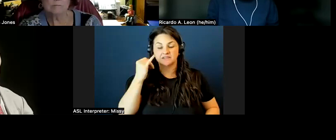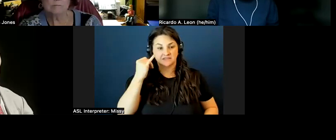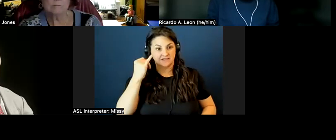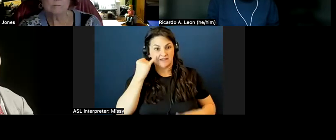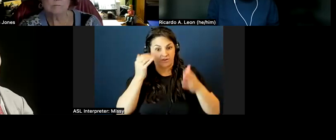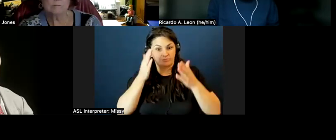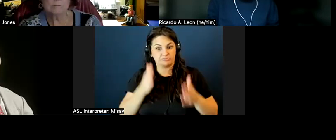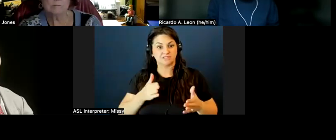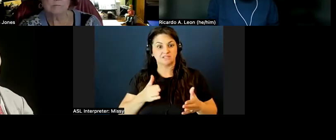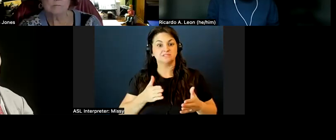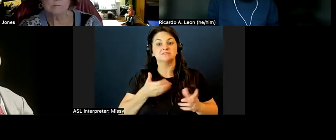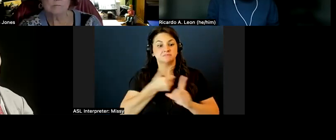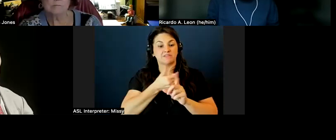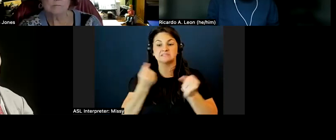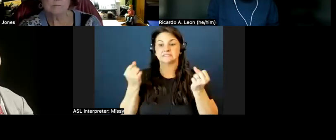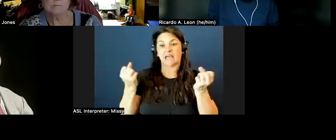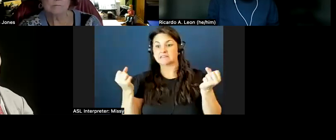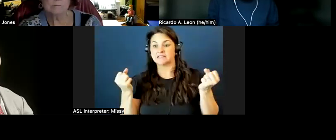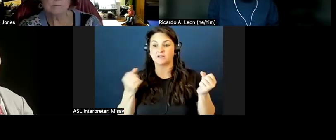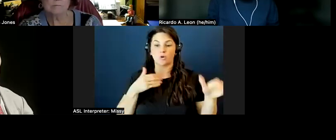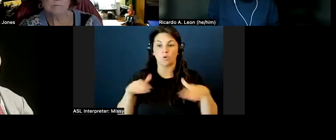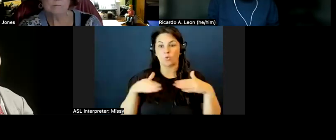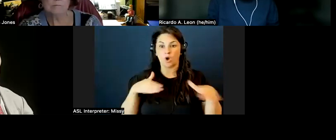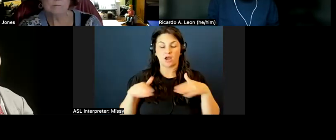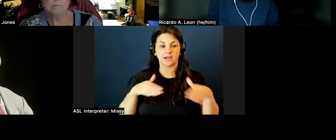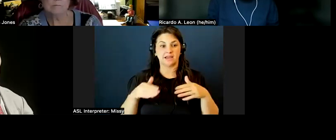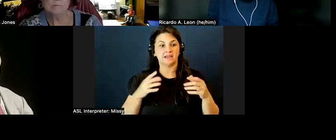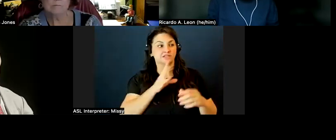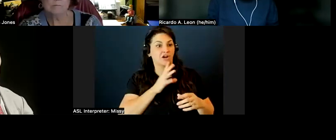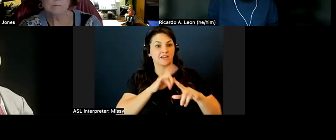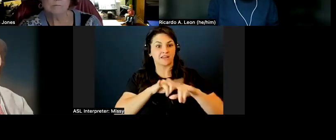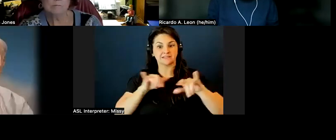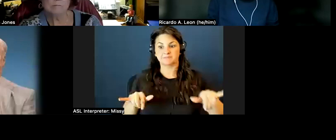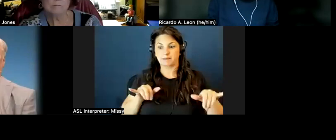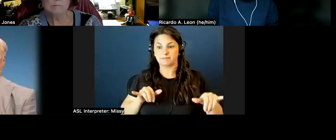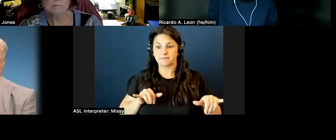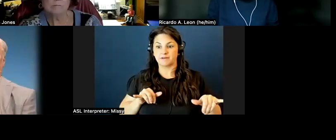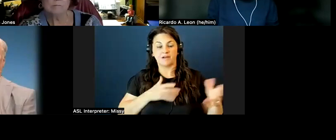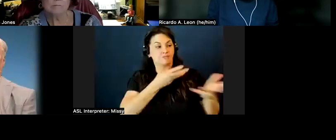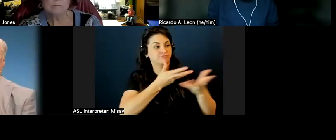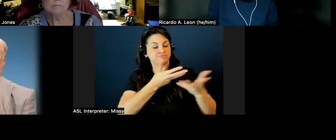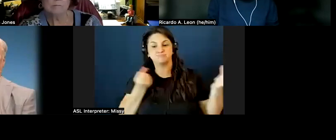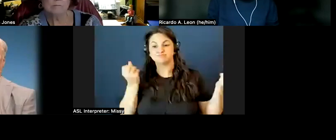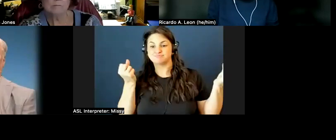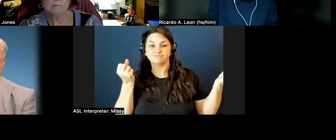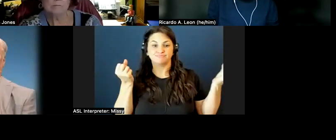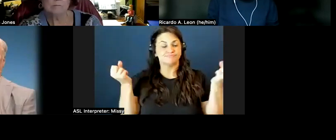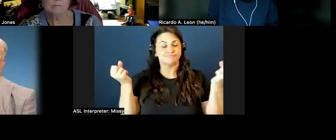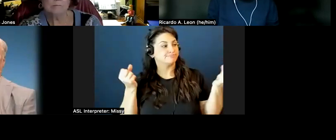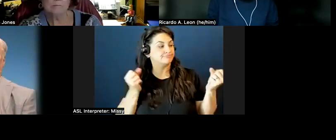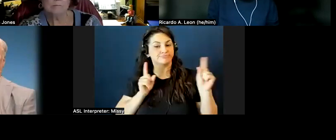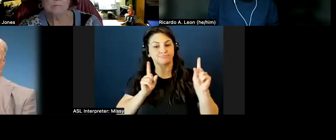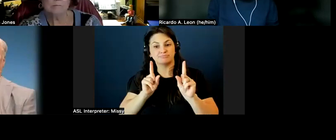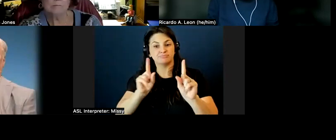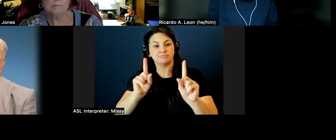need a wider path of travel. They need that wider path of travel because as they're engaging with one another, one person